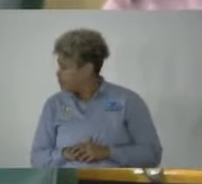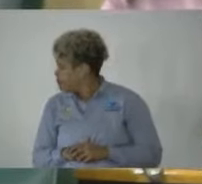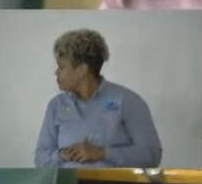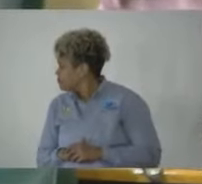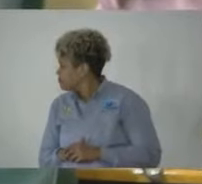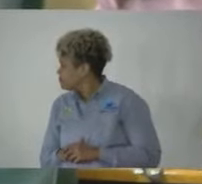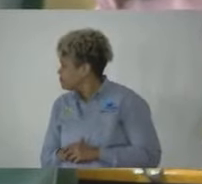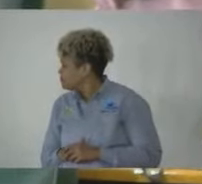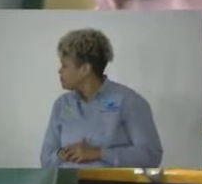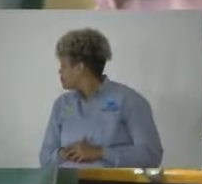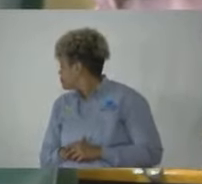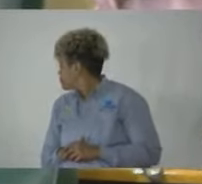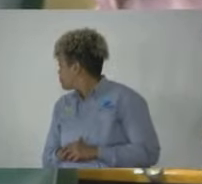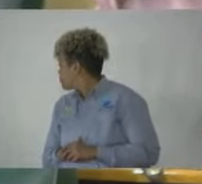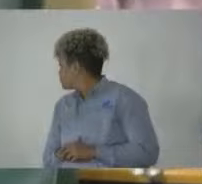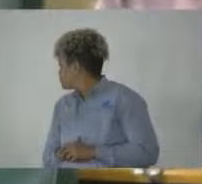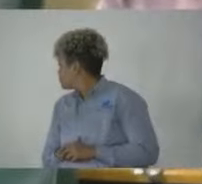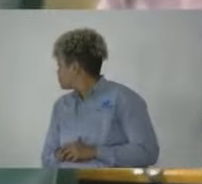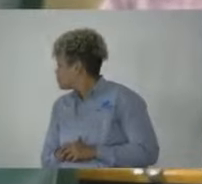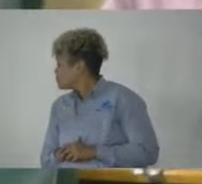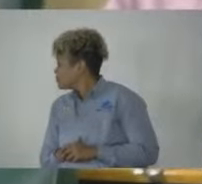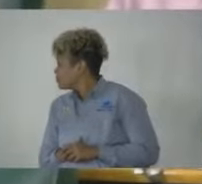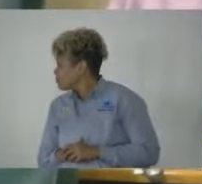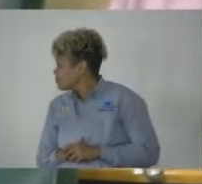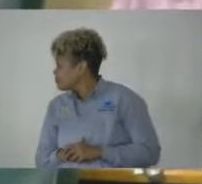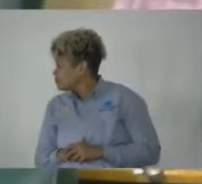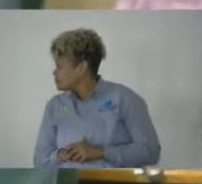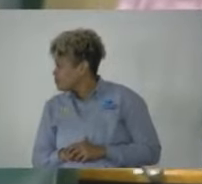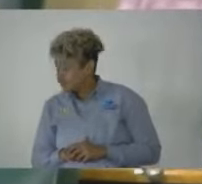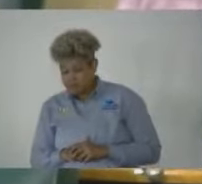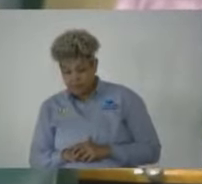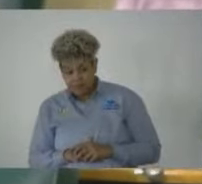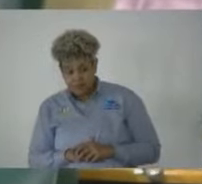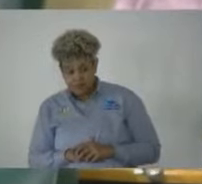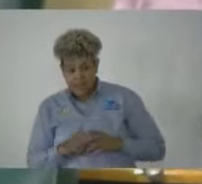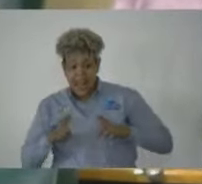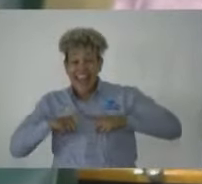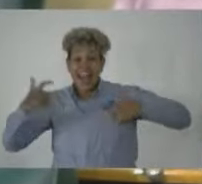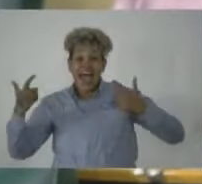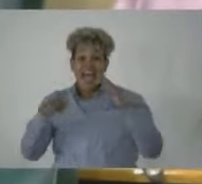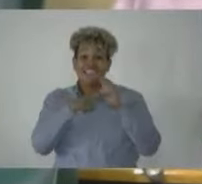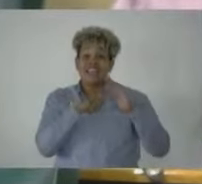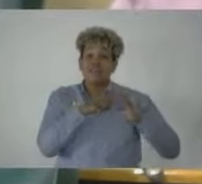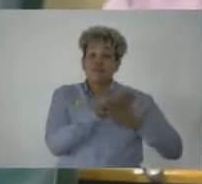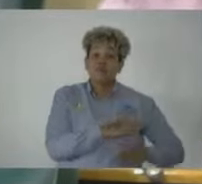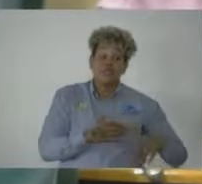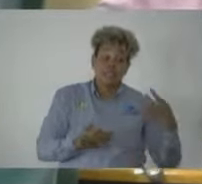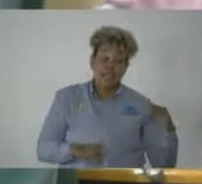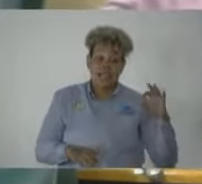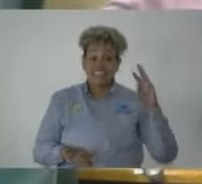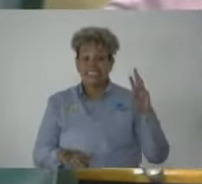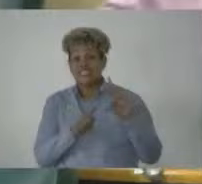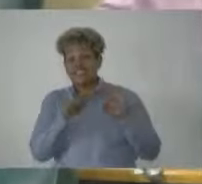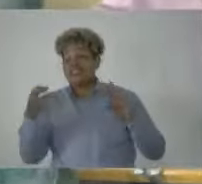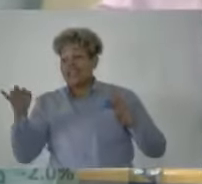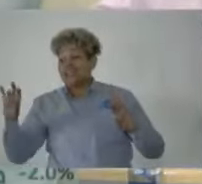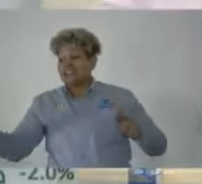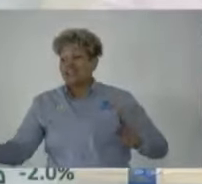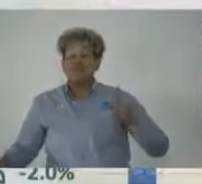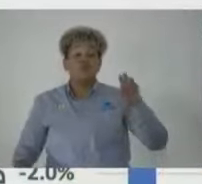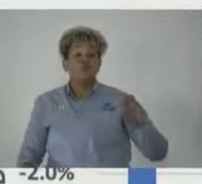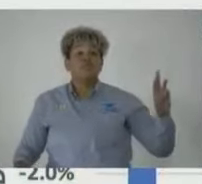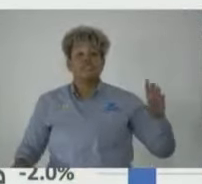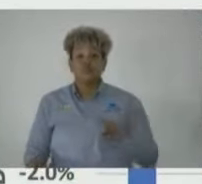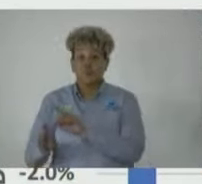Very large deficits. Madam Speaker, if you look at the deficits here, these are the deficits between 1996-97 and